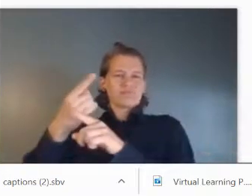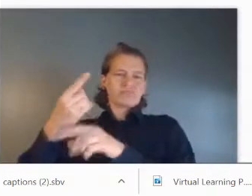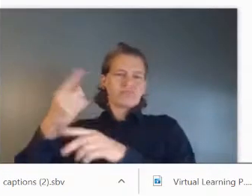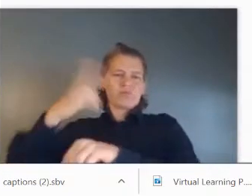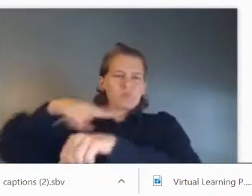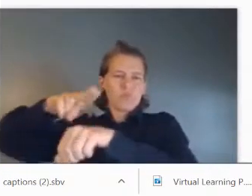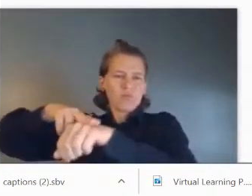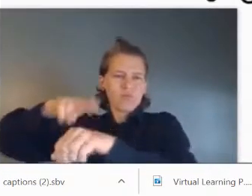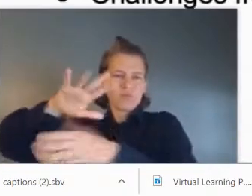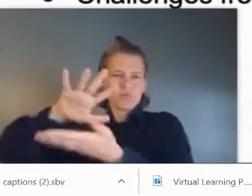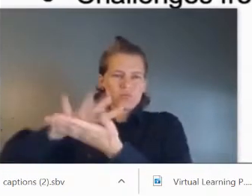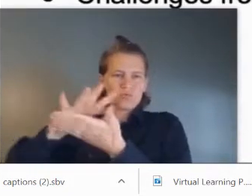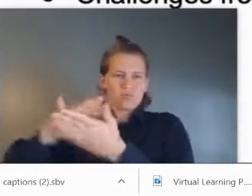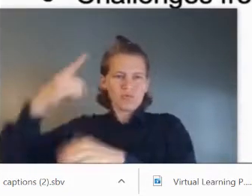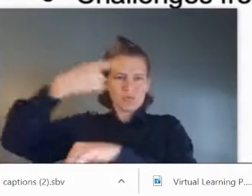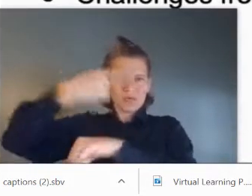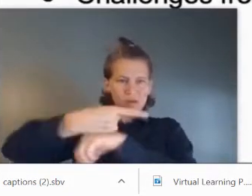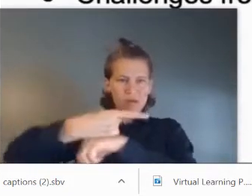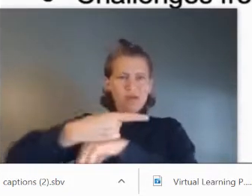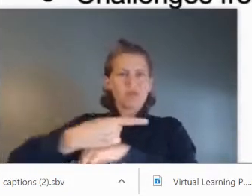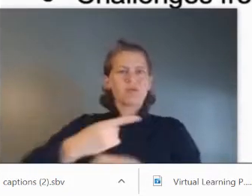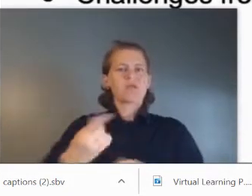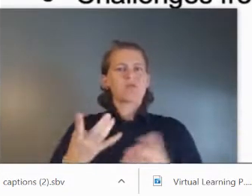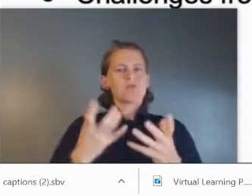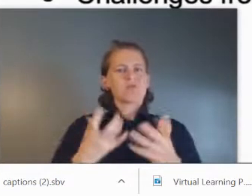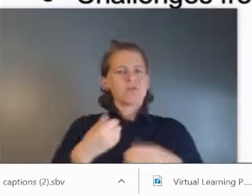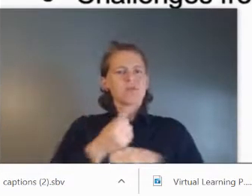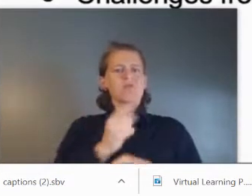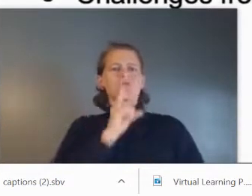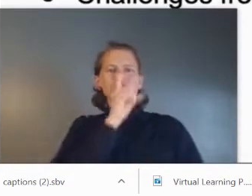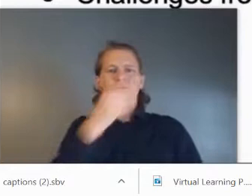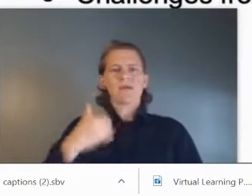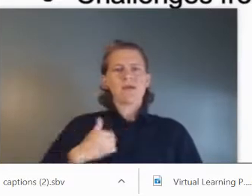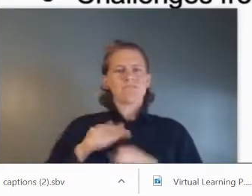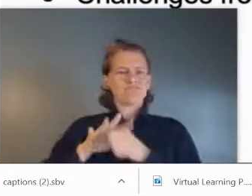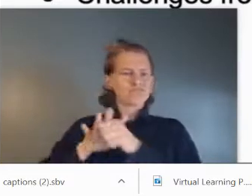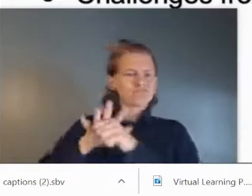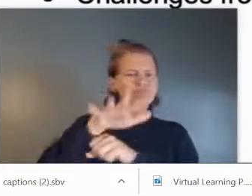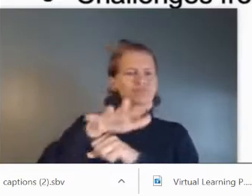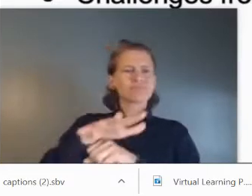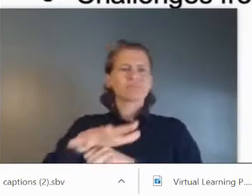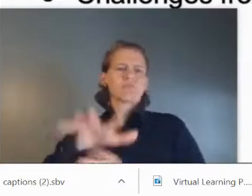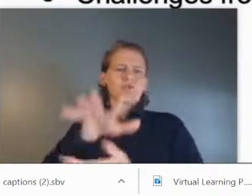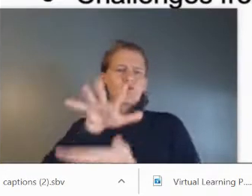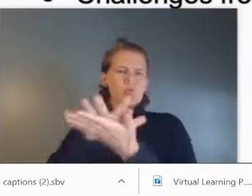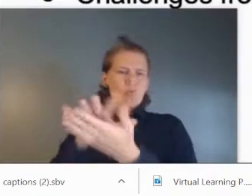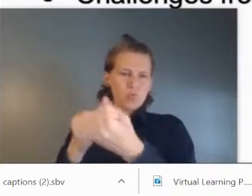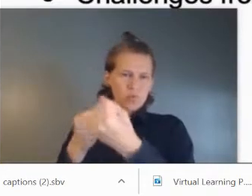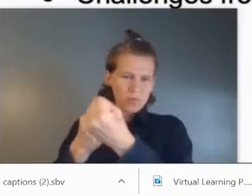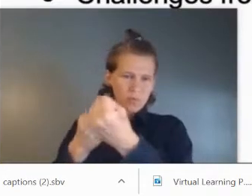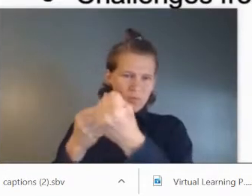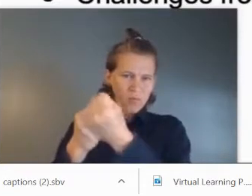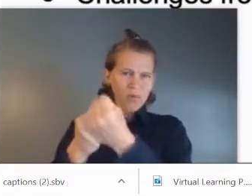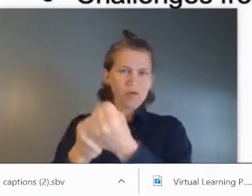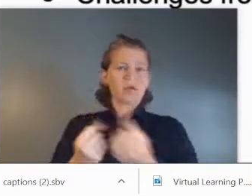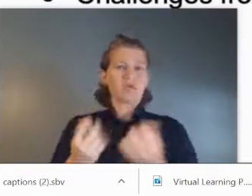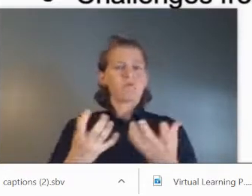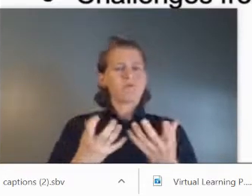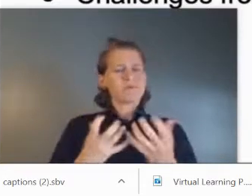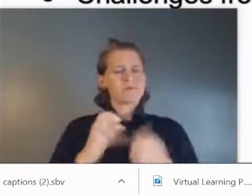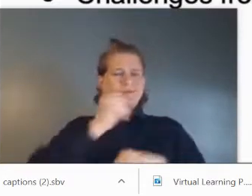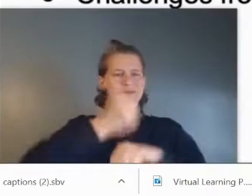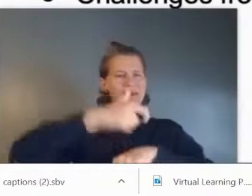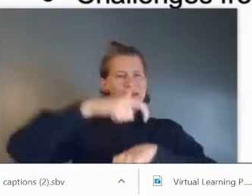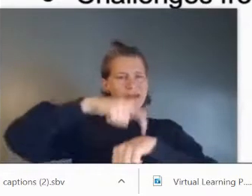not engaged. We recognized the challenges from the spring 2020 remote learning semester and wanted to be